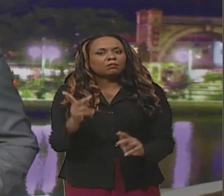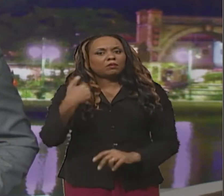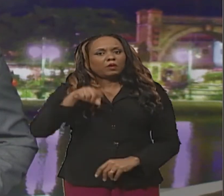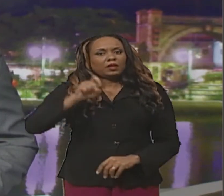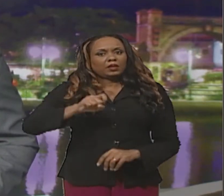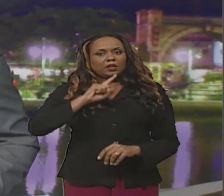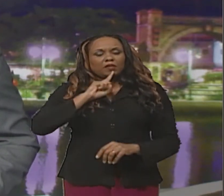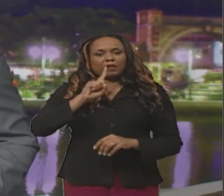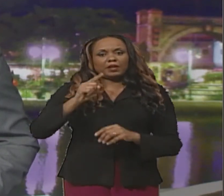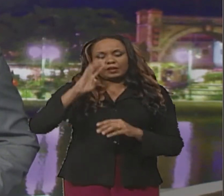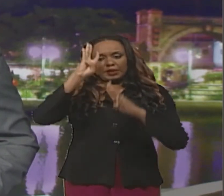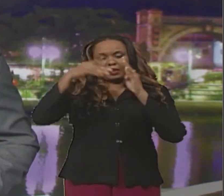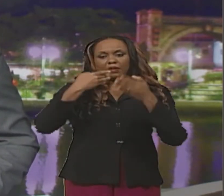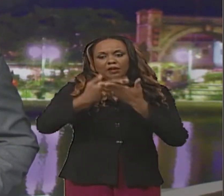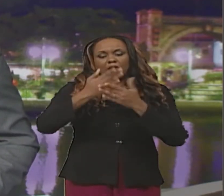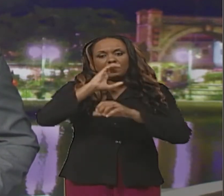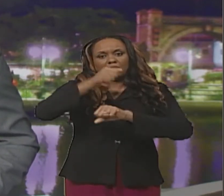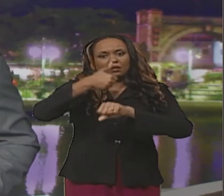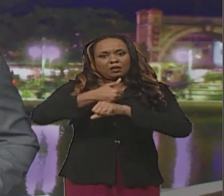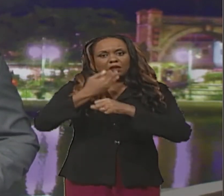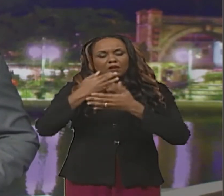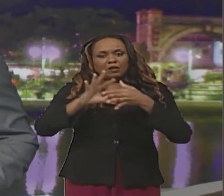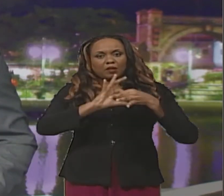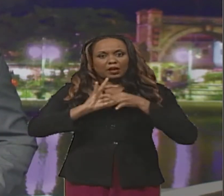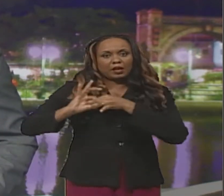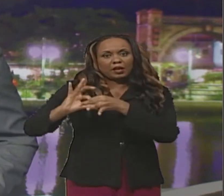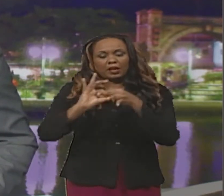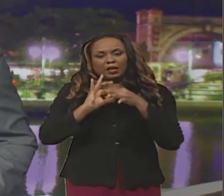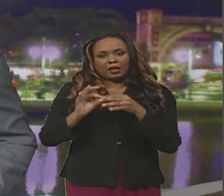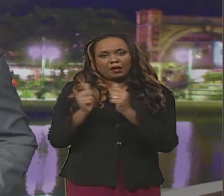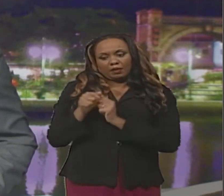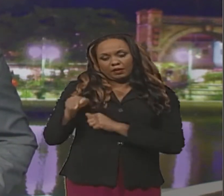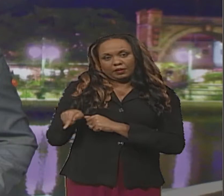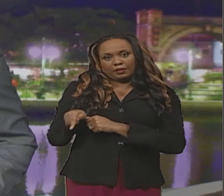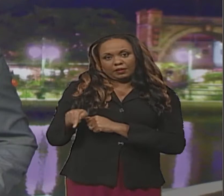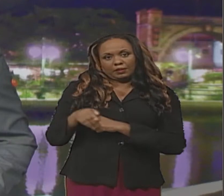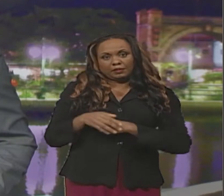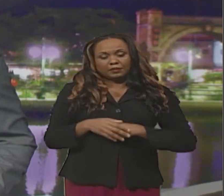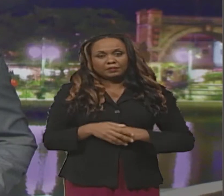strategic partnerships to be able to exploit the budding sector.